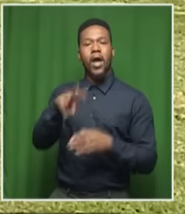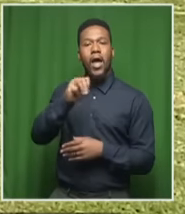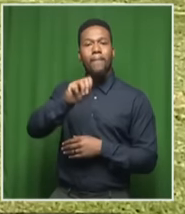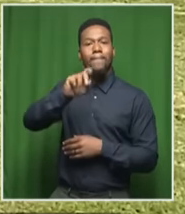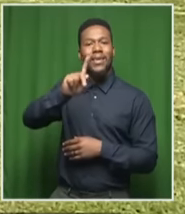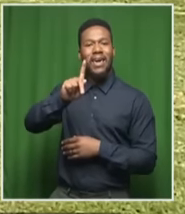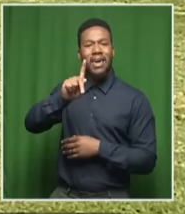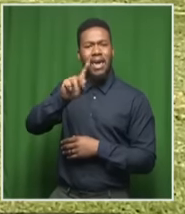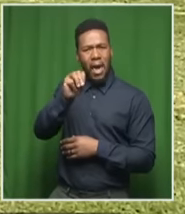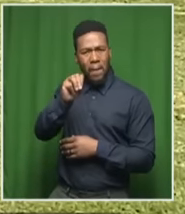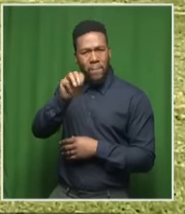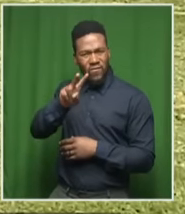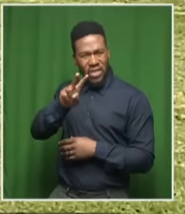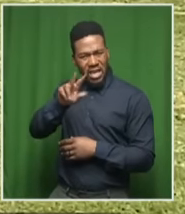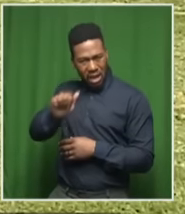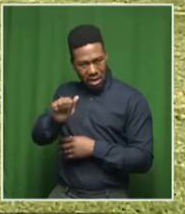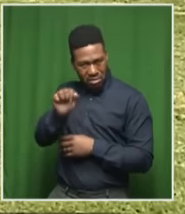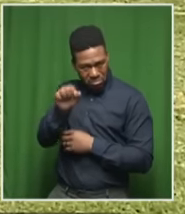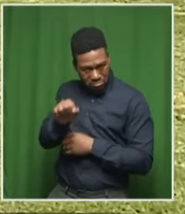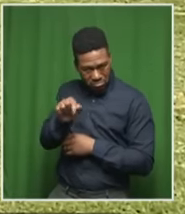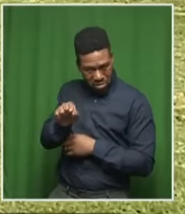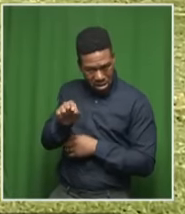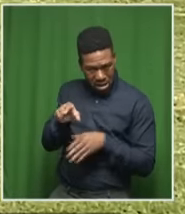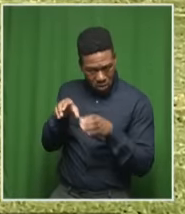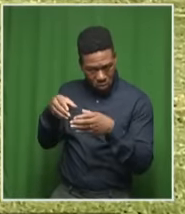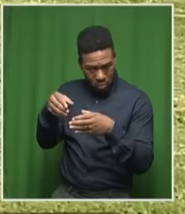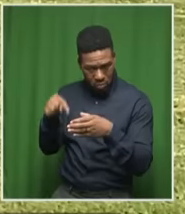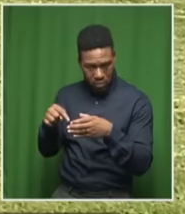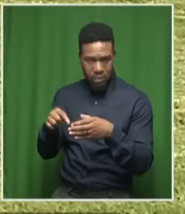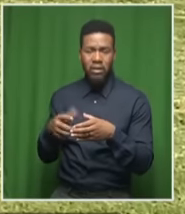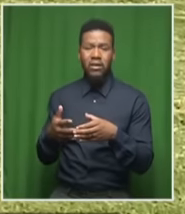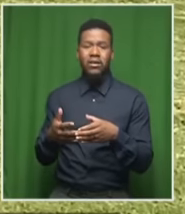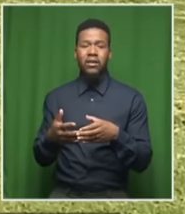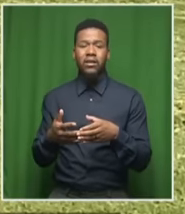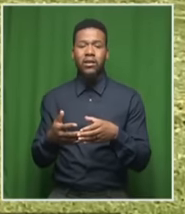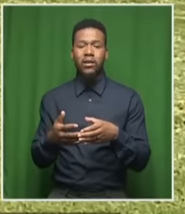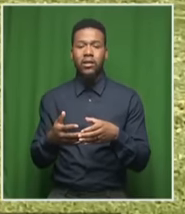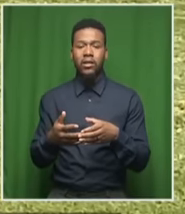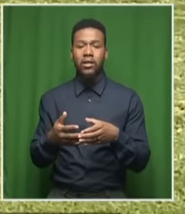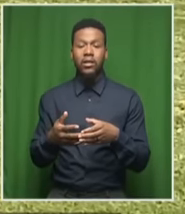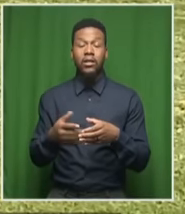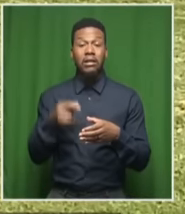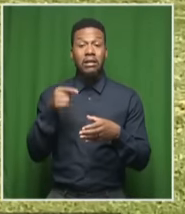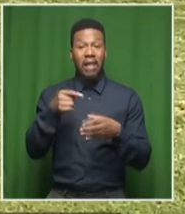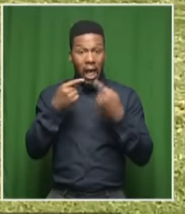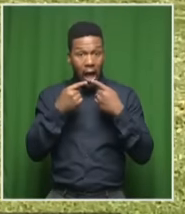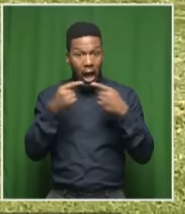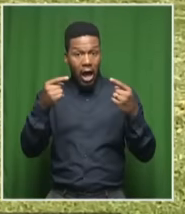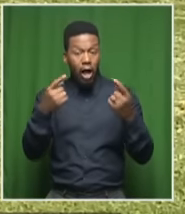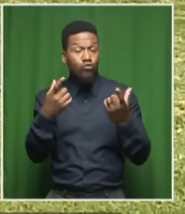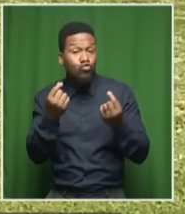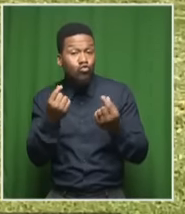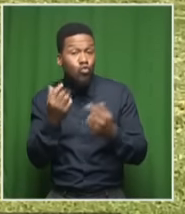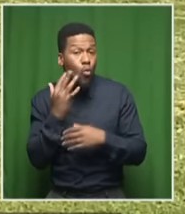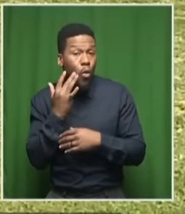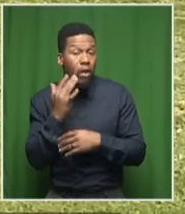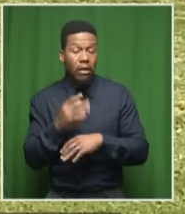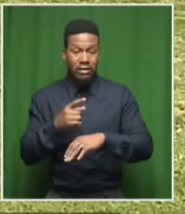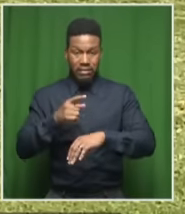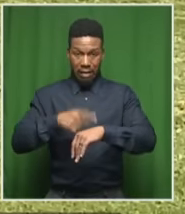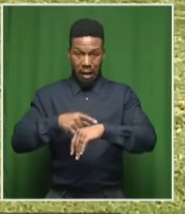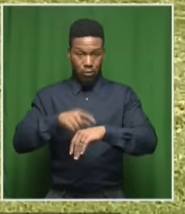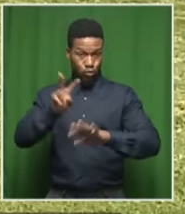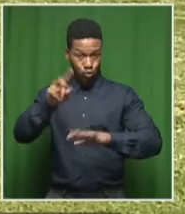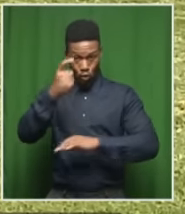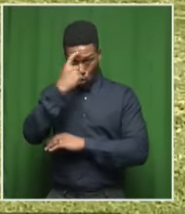that there is that much-anticipated announcement that he is scheduled to make at 2 p.m. today regarding his